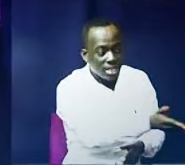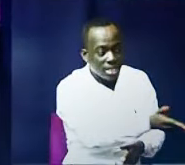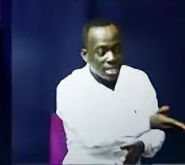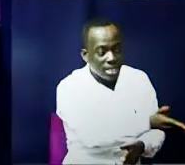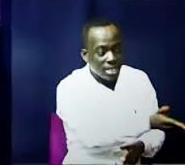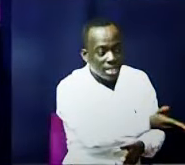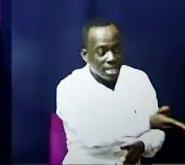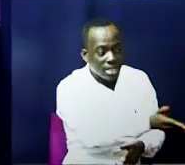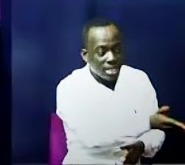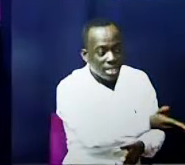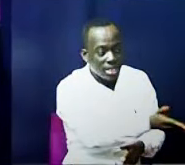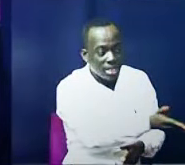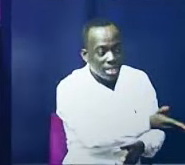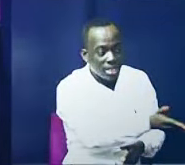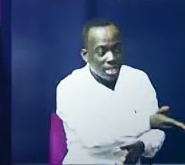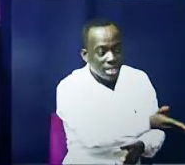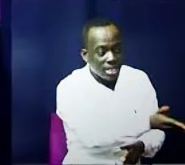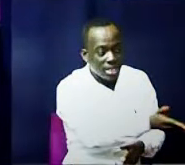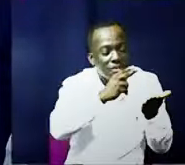the presence of God.